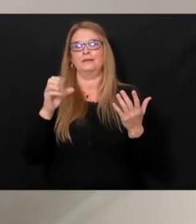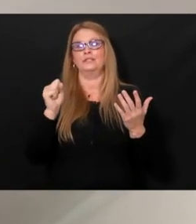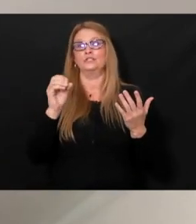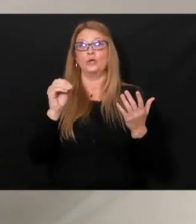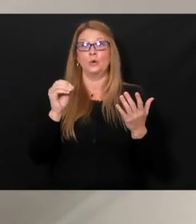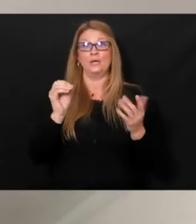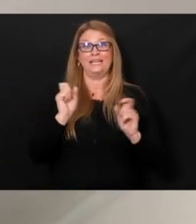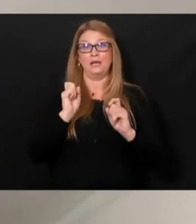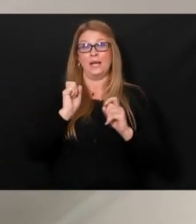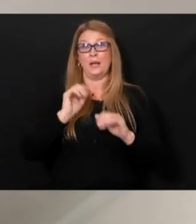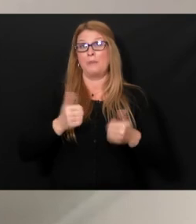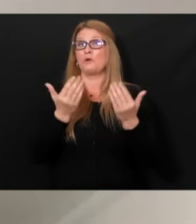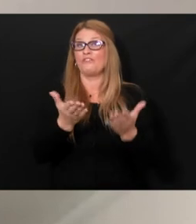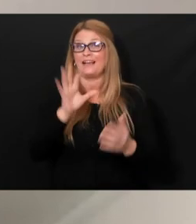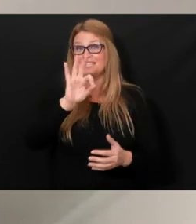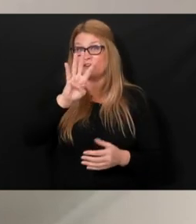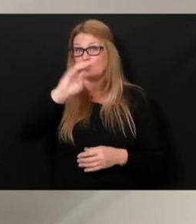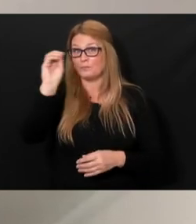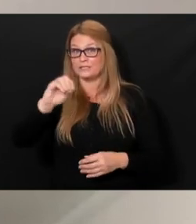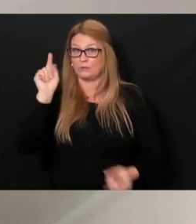Gives a 94% reduction